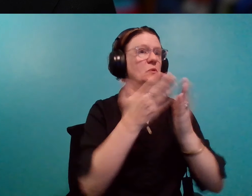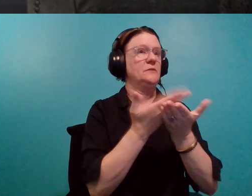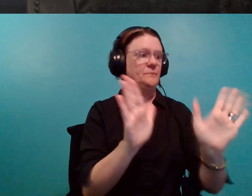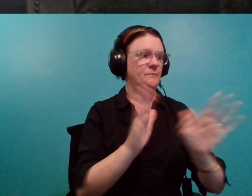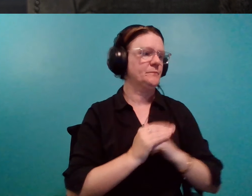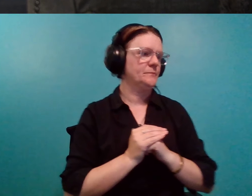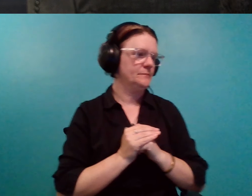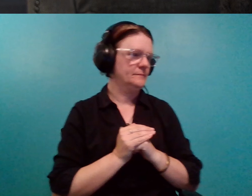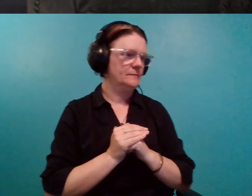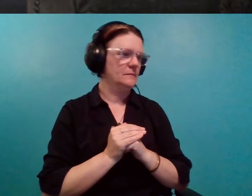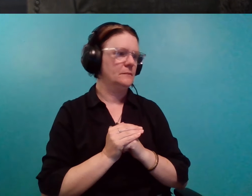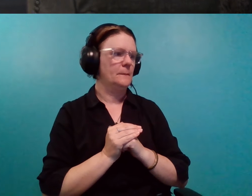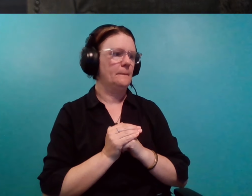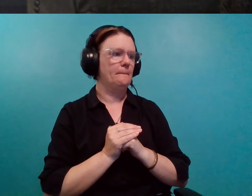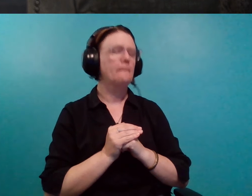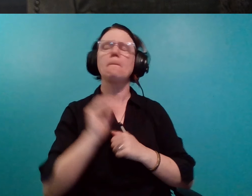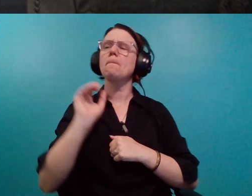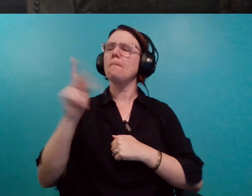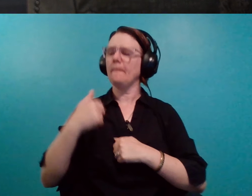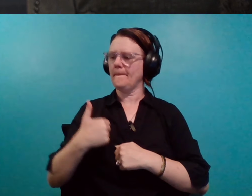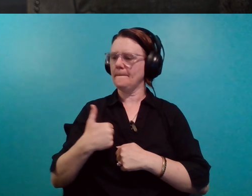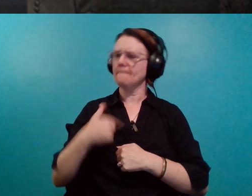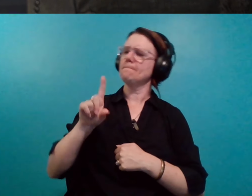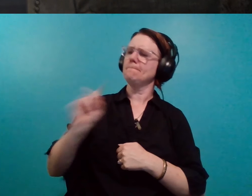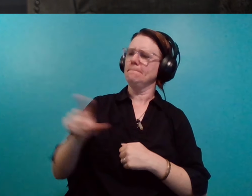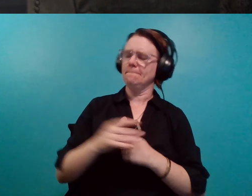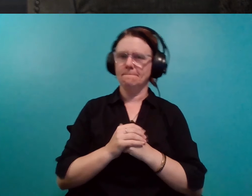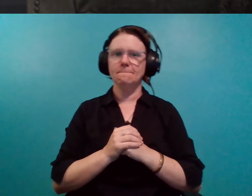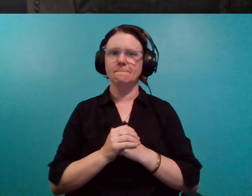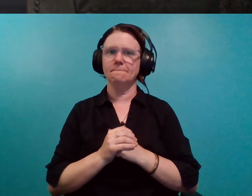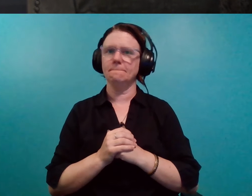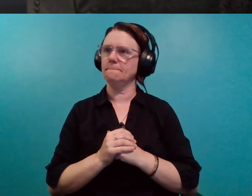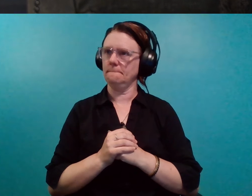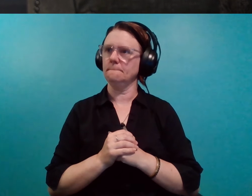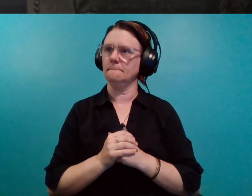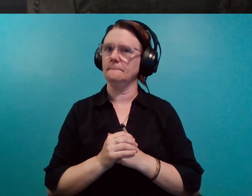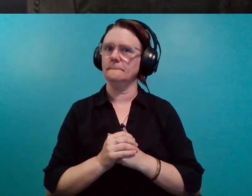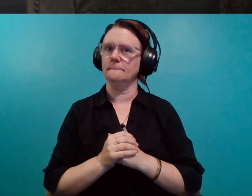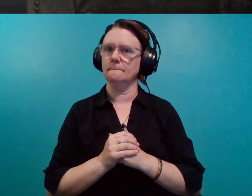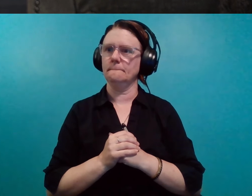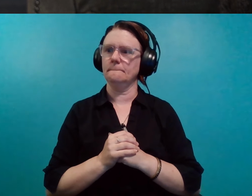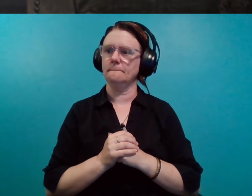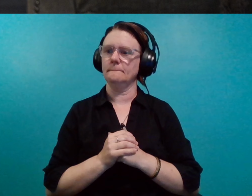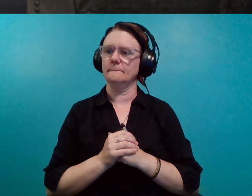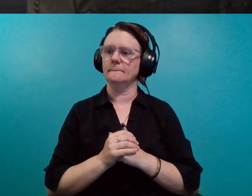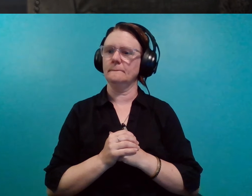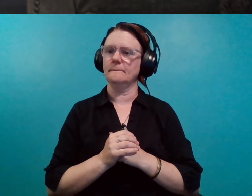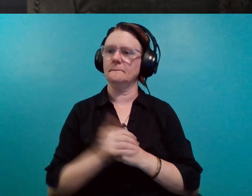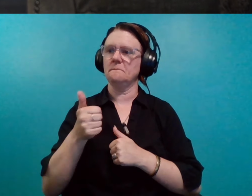community. And let me ask you this question. What do you think the